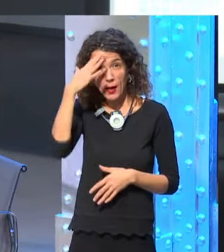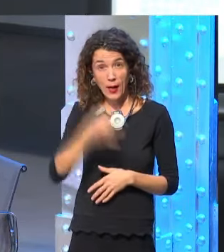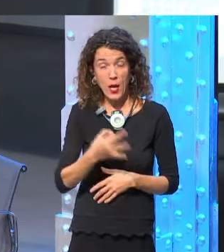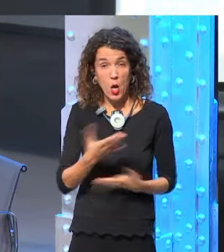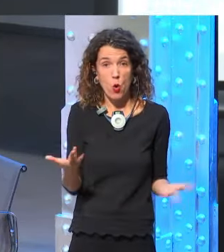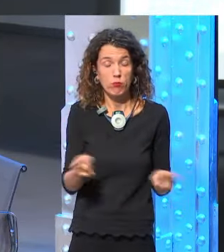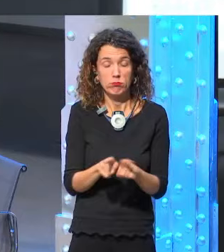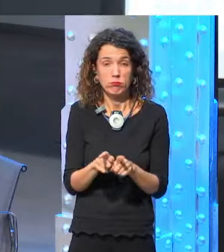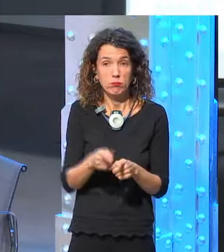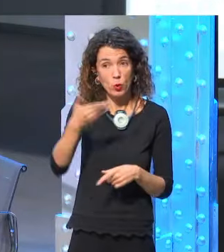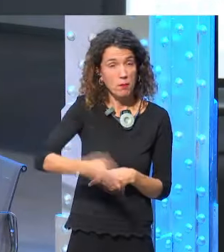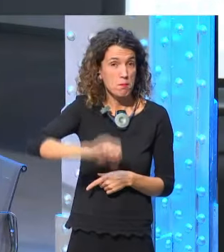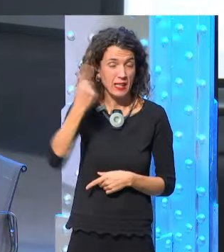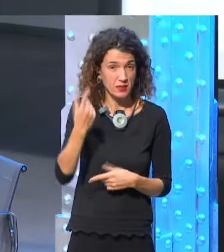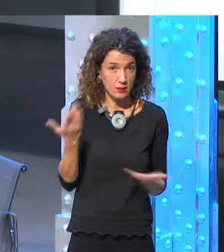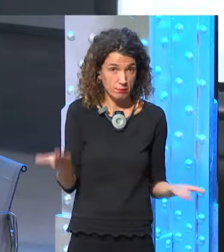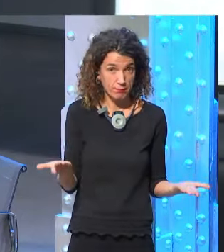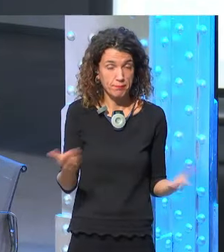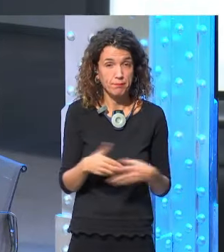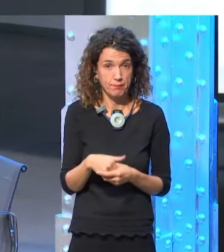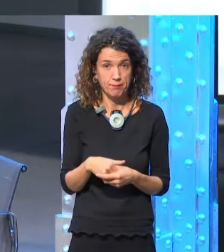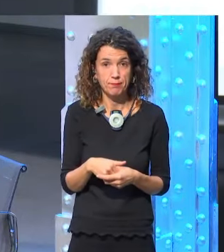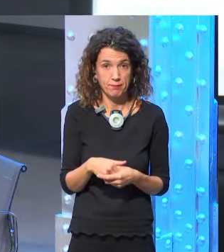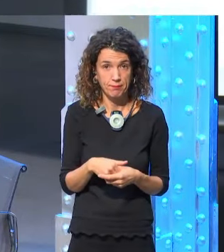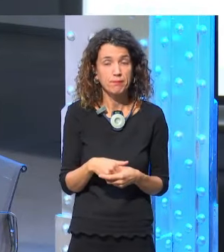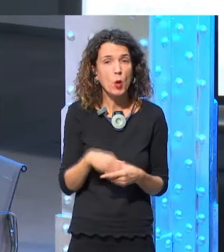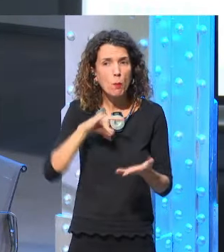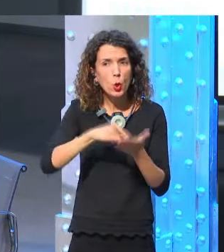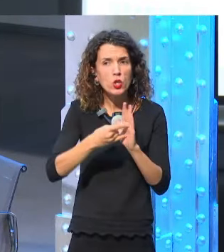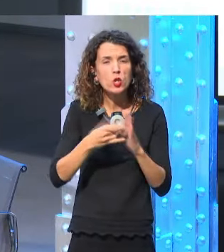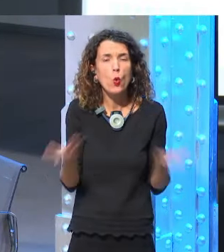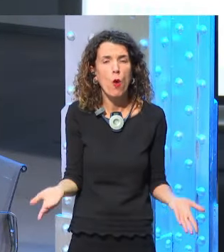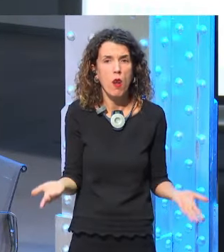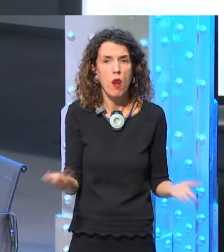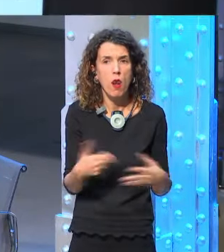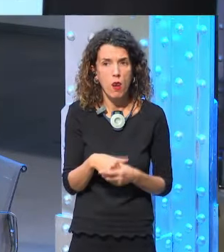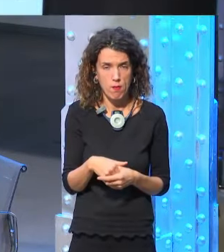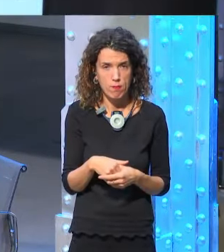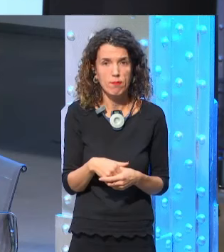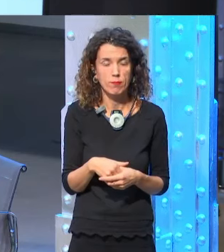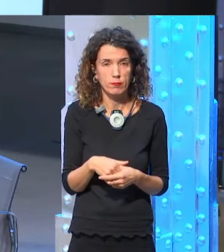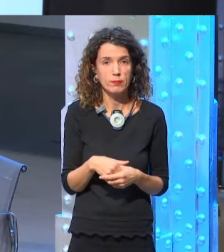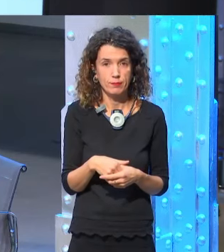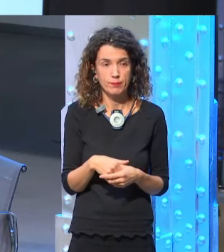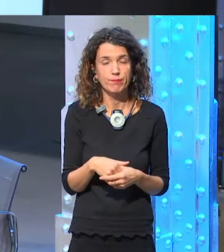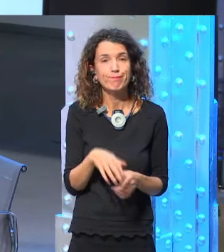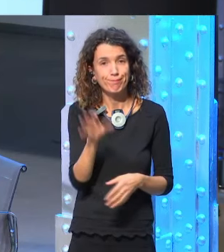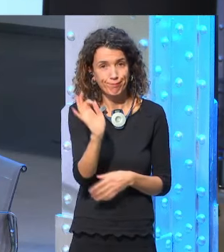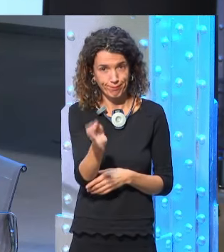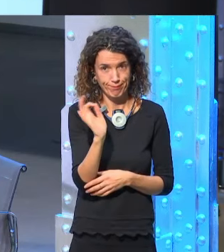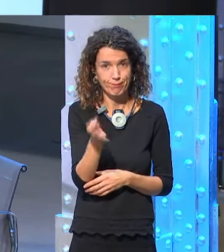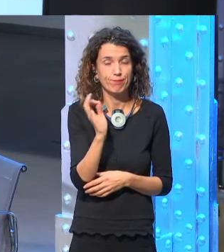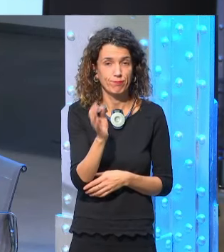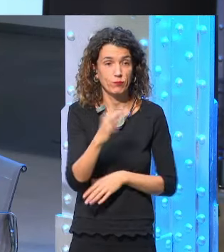from this design was that indeed, as architects,